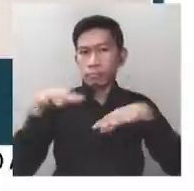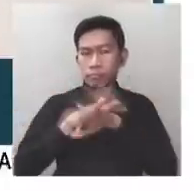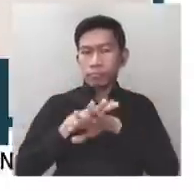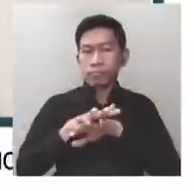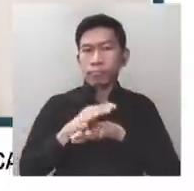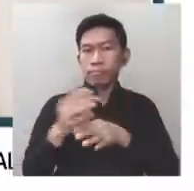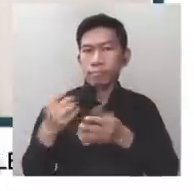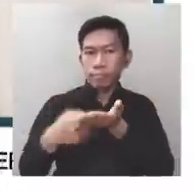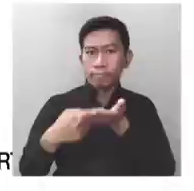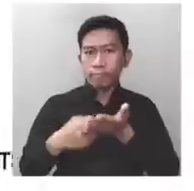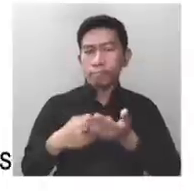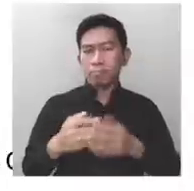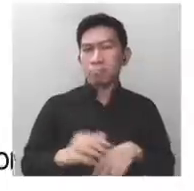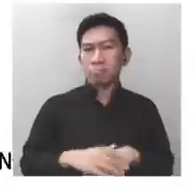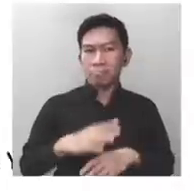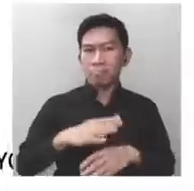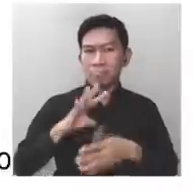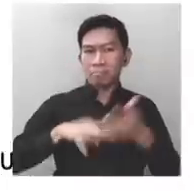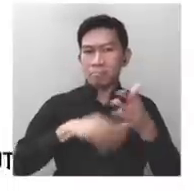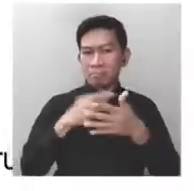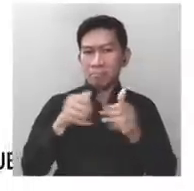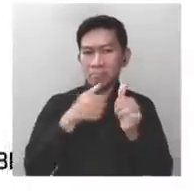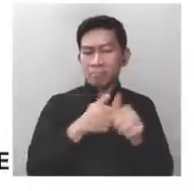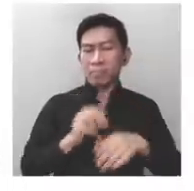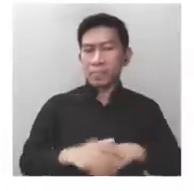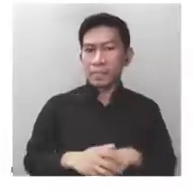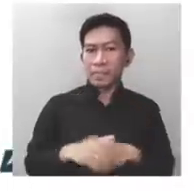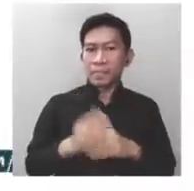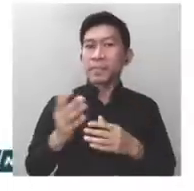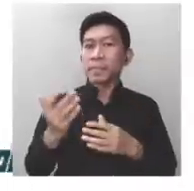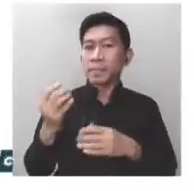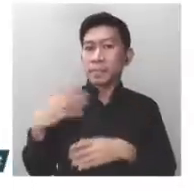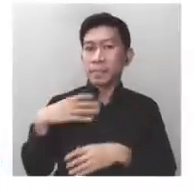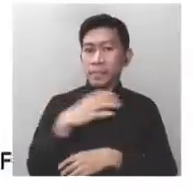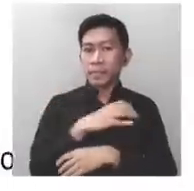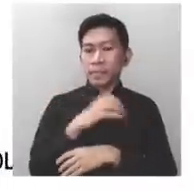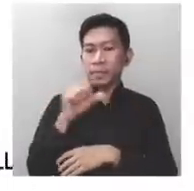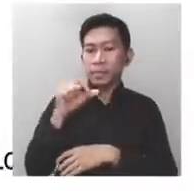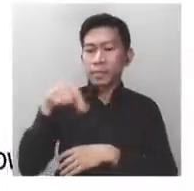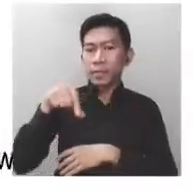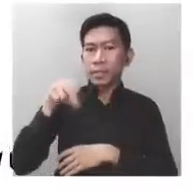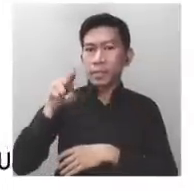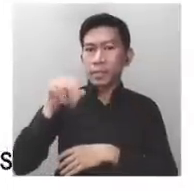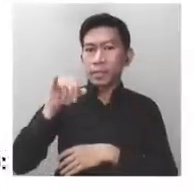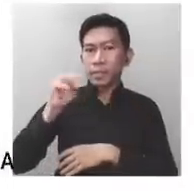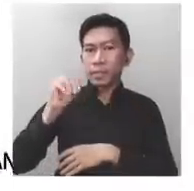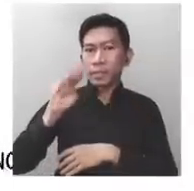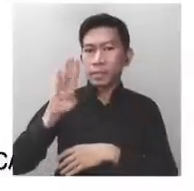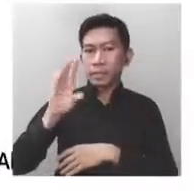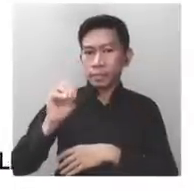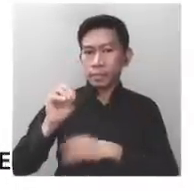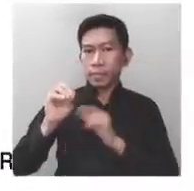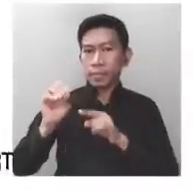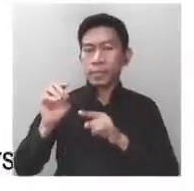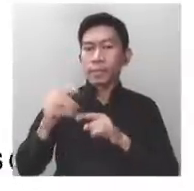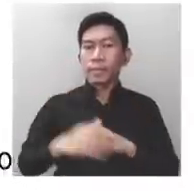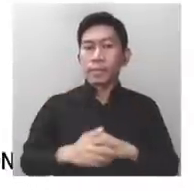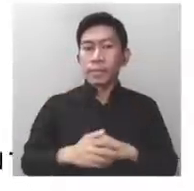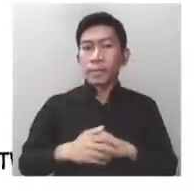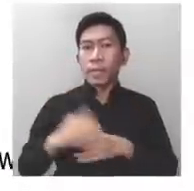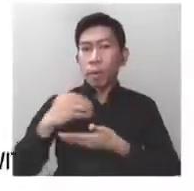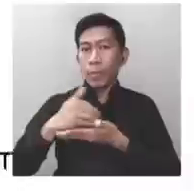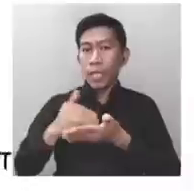All right, we're going to have to leave it at that. Congresswoman Stella Kimbo there, Appropriations Senior Vice Chairperson as well, and 2nd